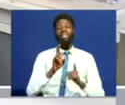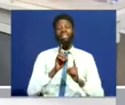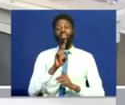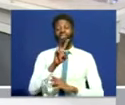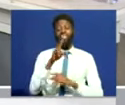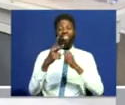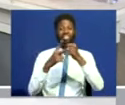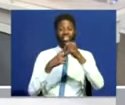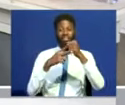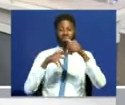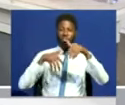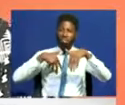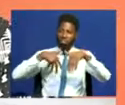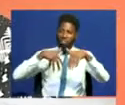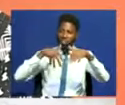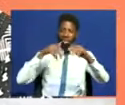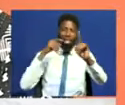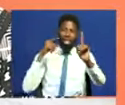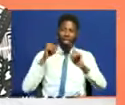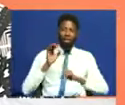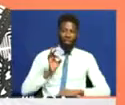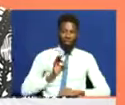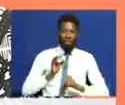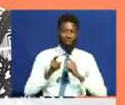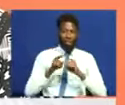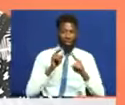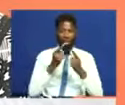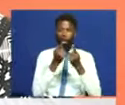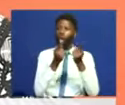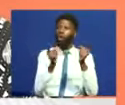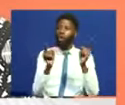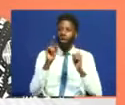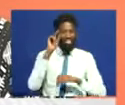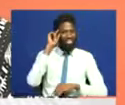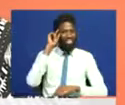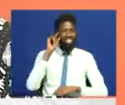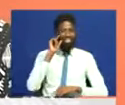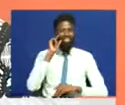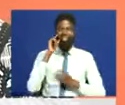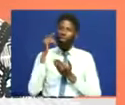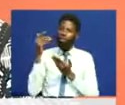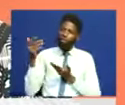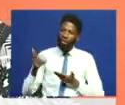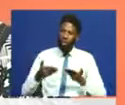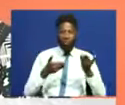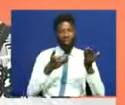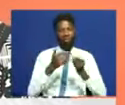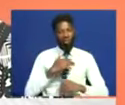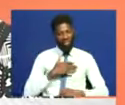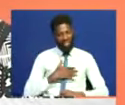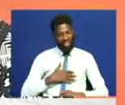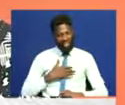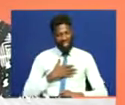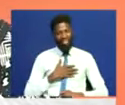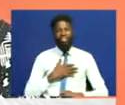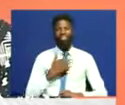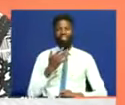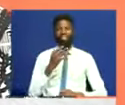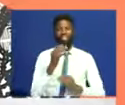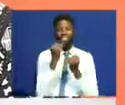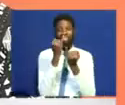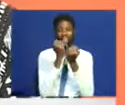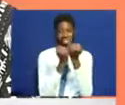against femicide, mm. but this march is open to all genders. So please, can we see you on the Saturday